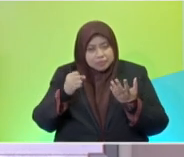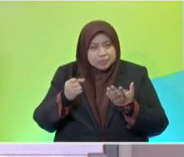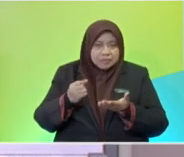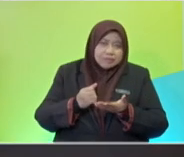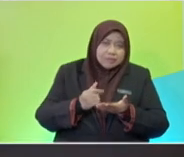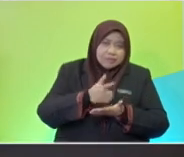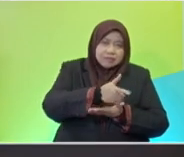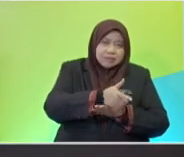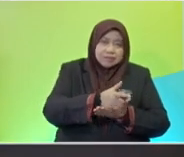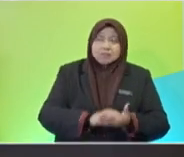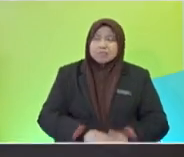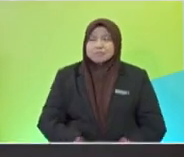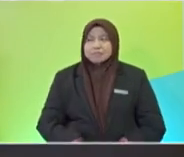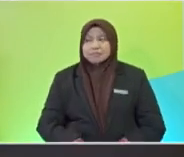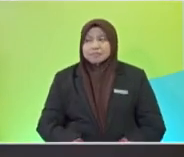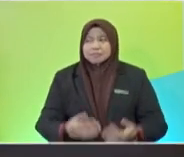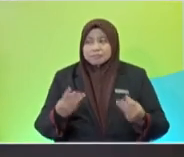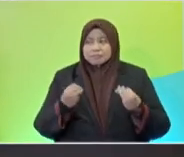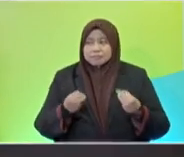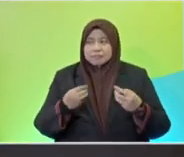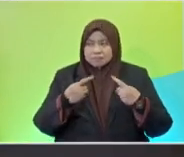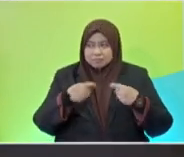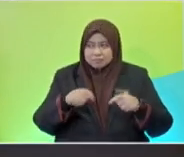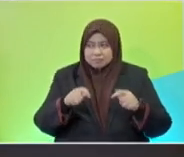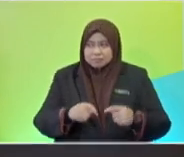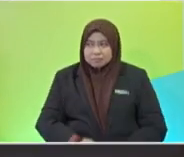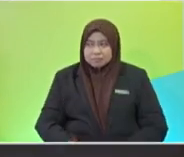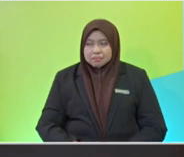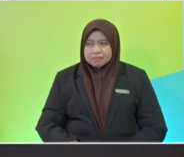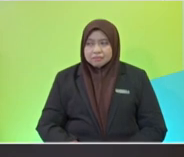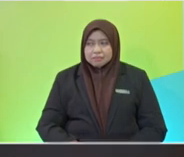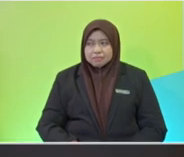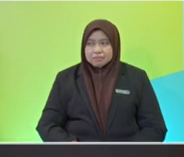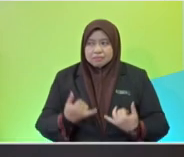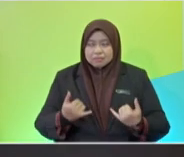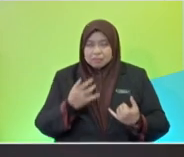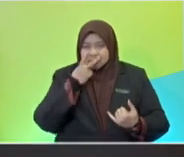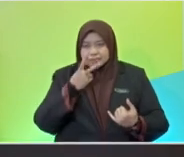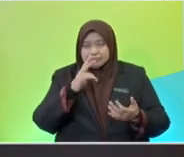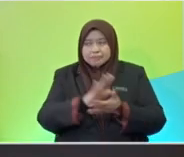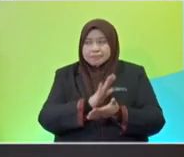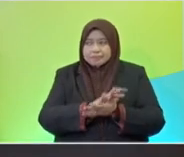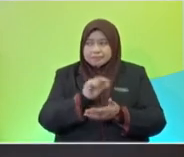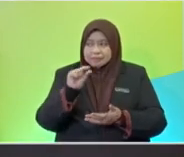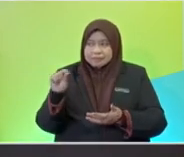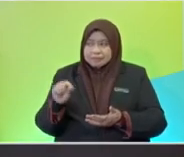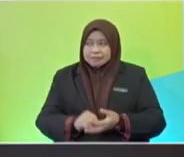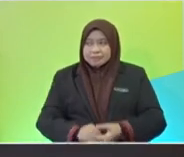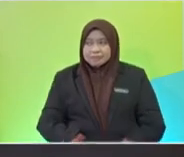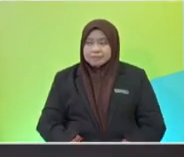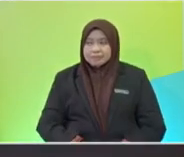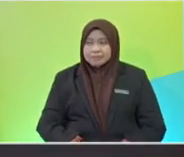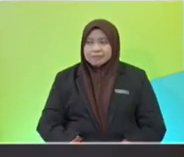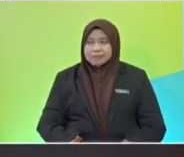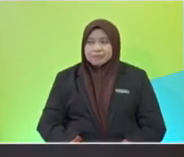want to try and... Okay. This is tracing paper. Yep. Okay. When we